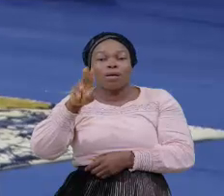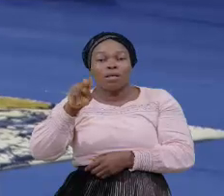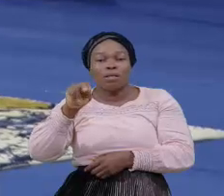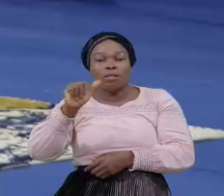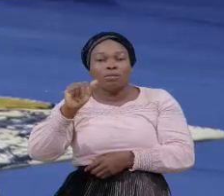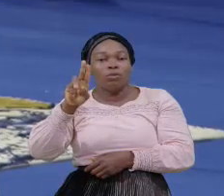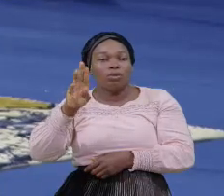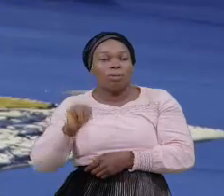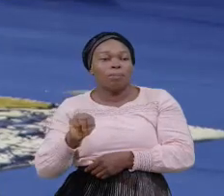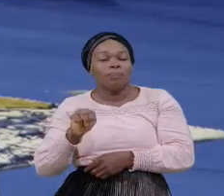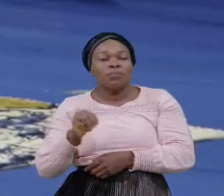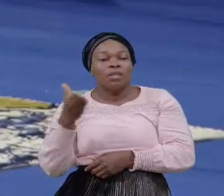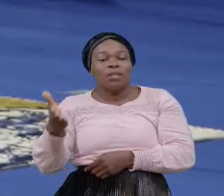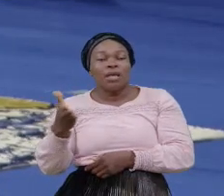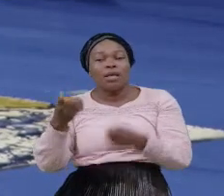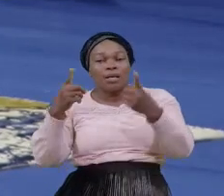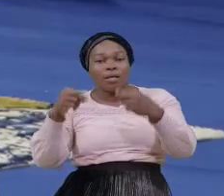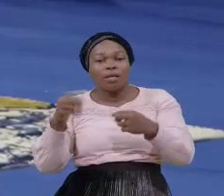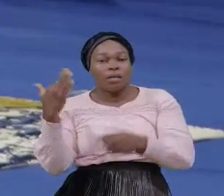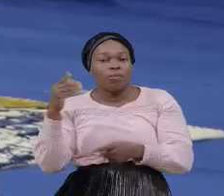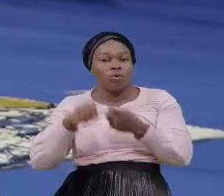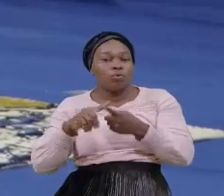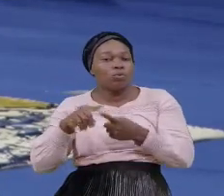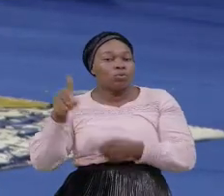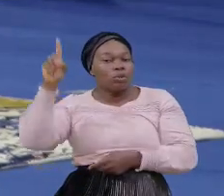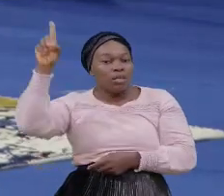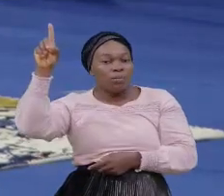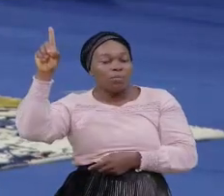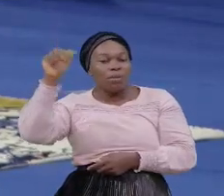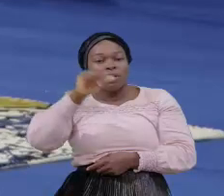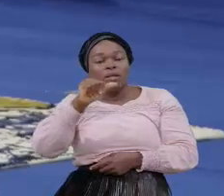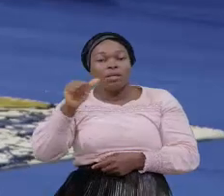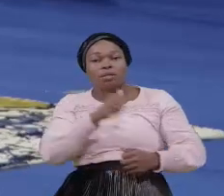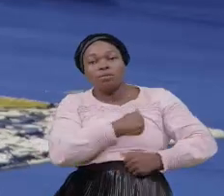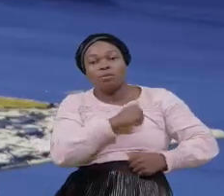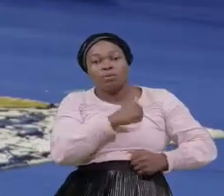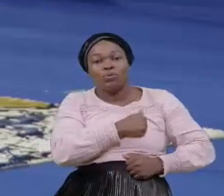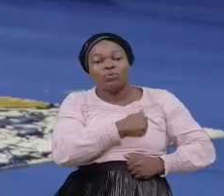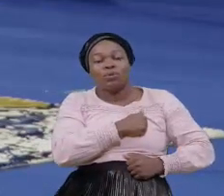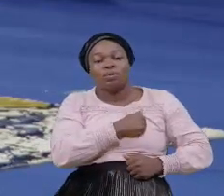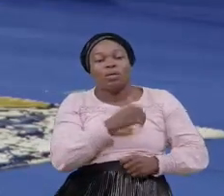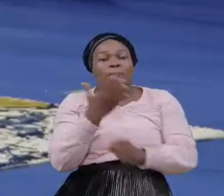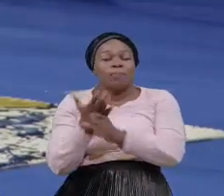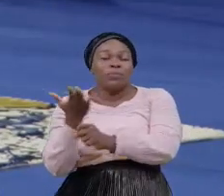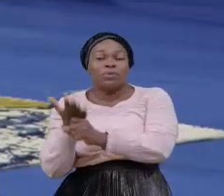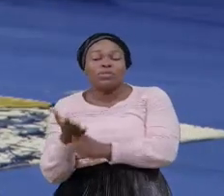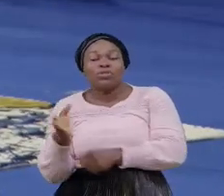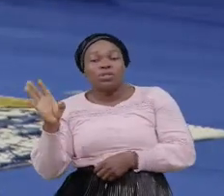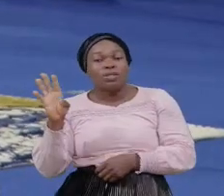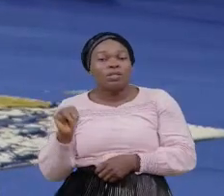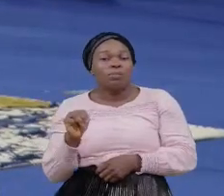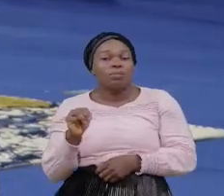came unto him a centurion beseeching him. That word means begging